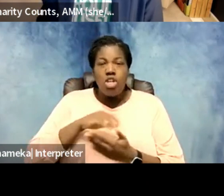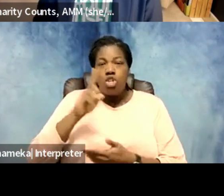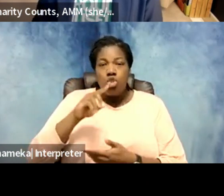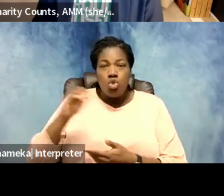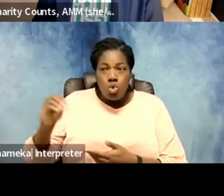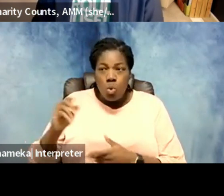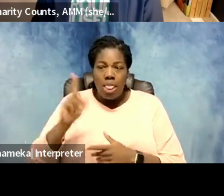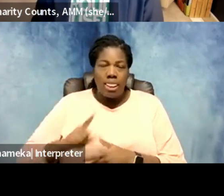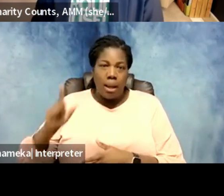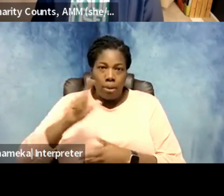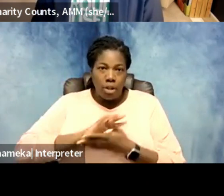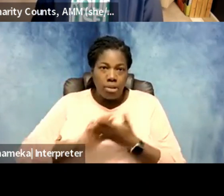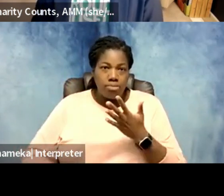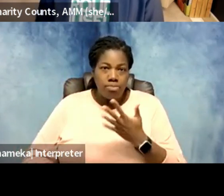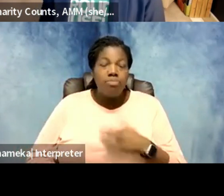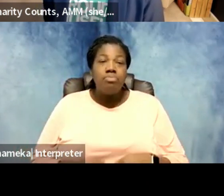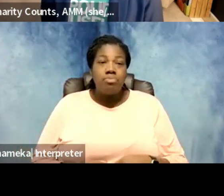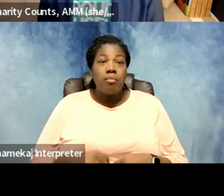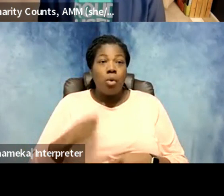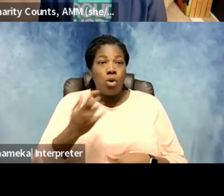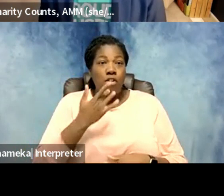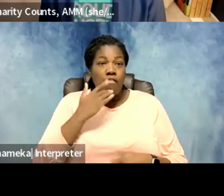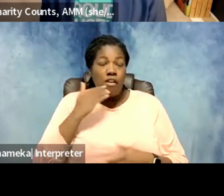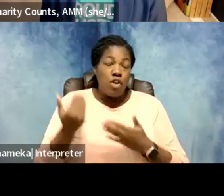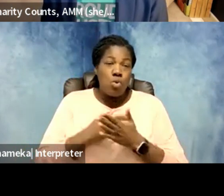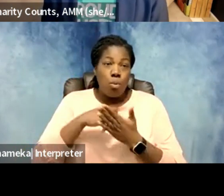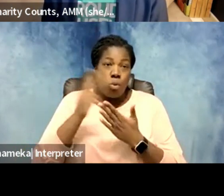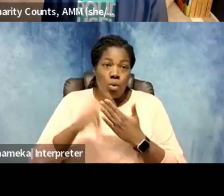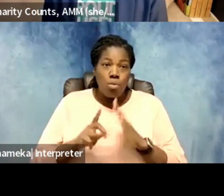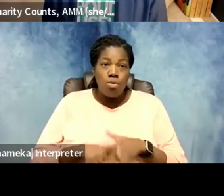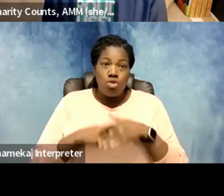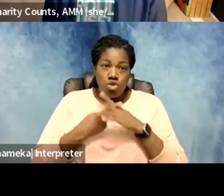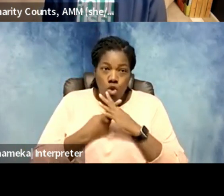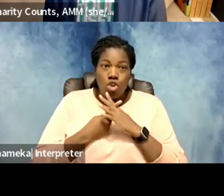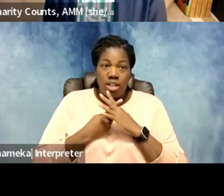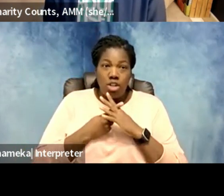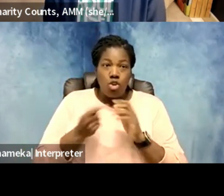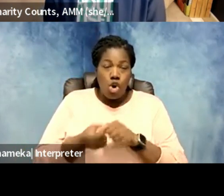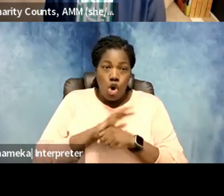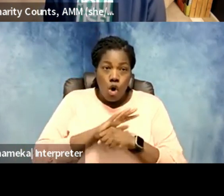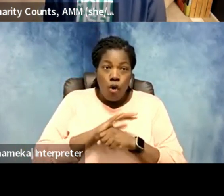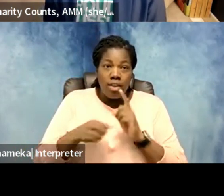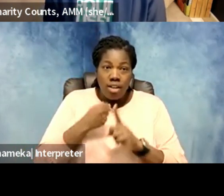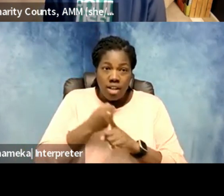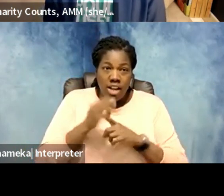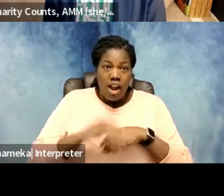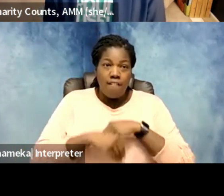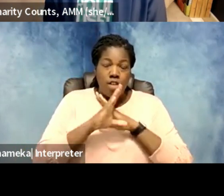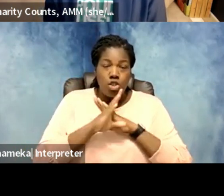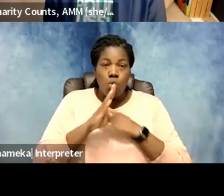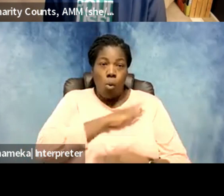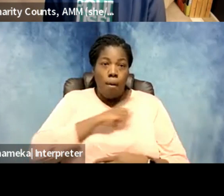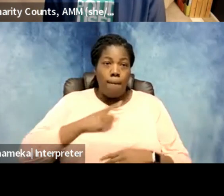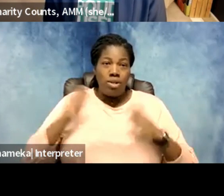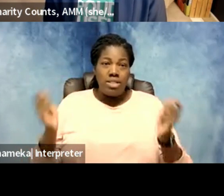libraries. One of our favorite new programs started during the pandemic, and that is our virtual award celebrations, like